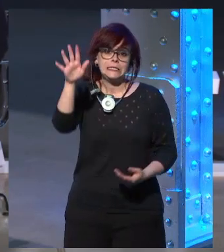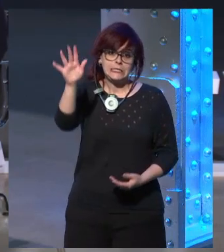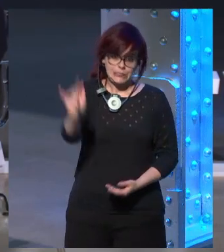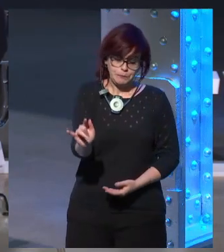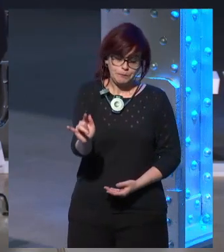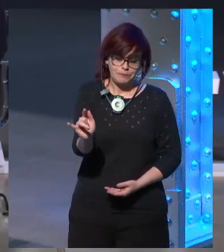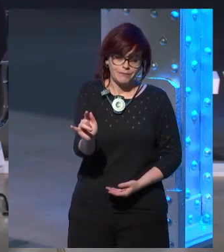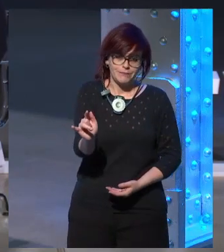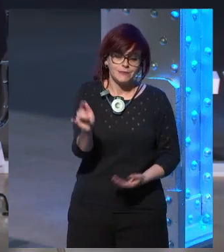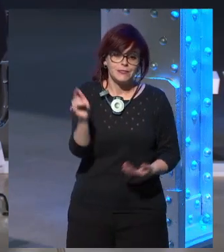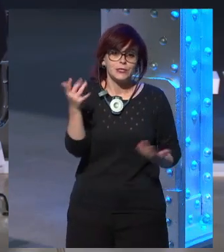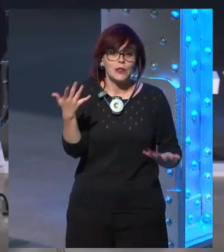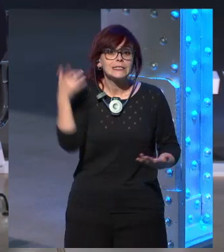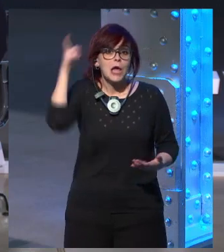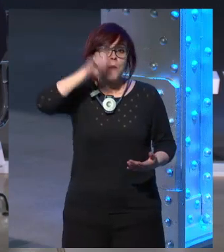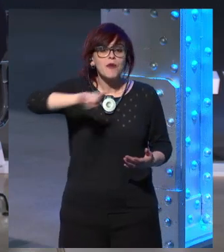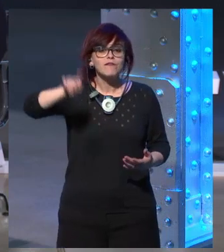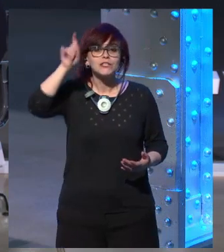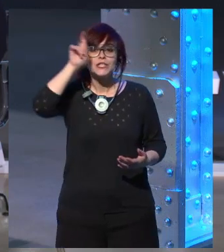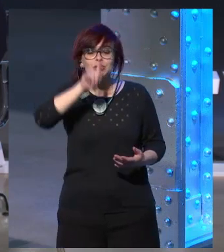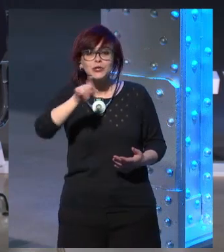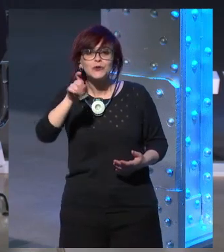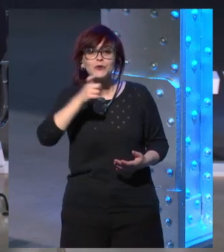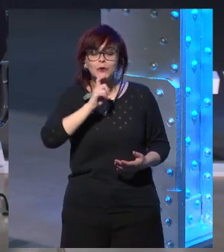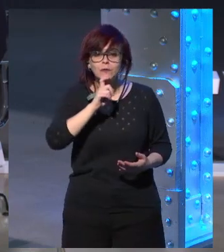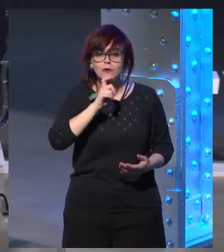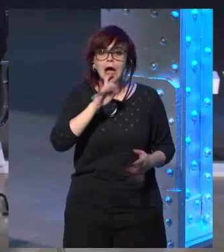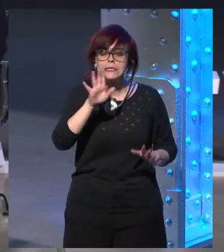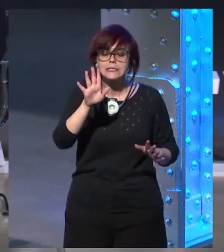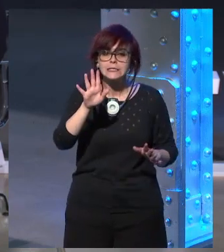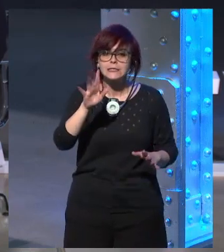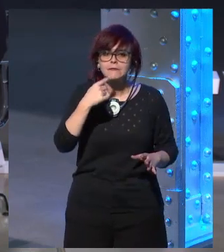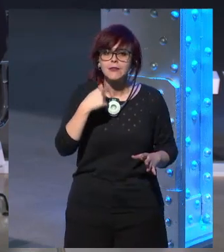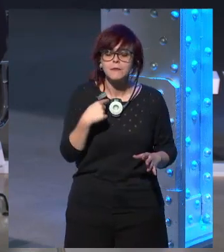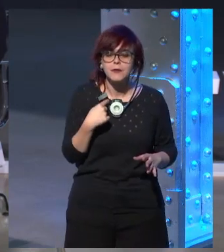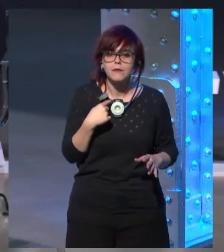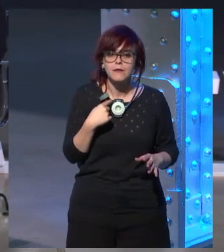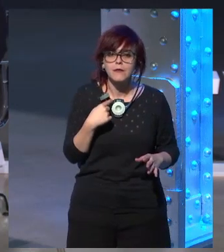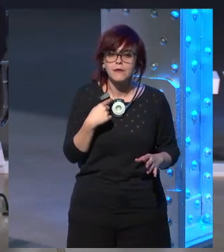Yes. Y en el caso de los profesores. Yeah. And in the case of teachers.